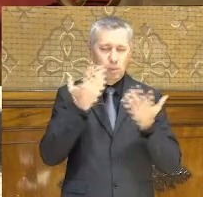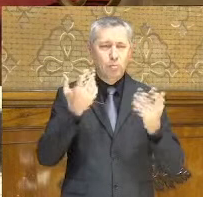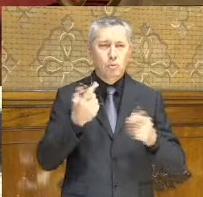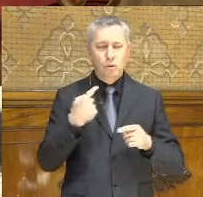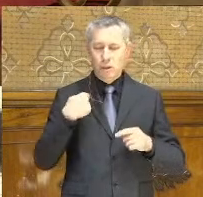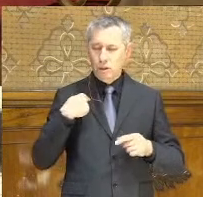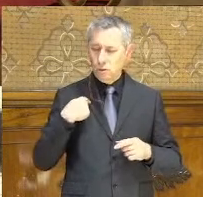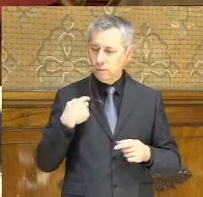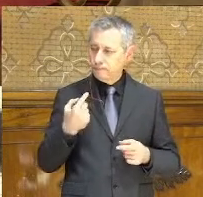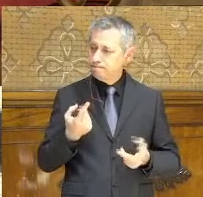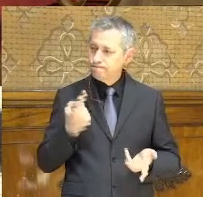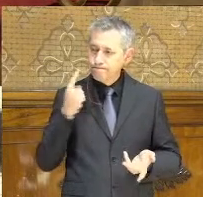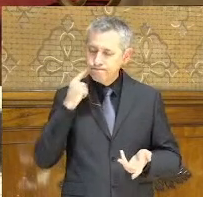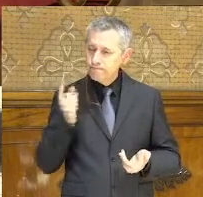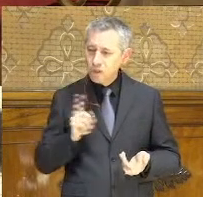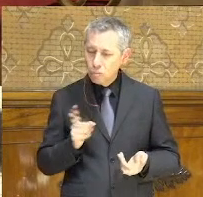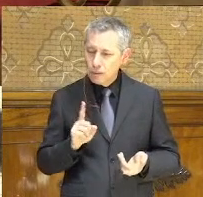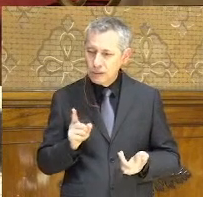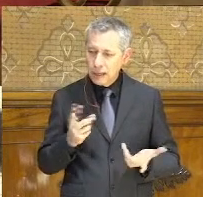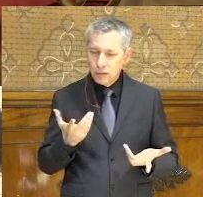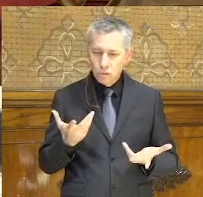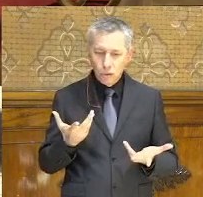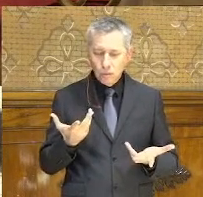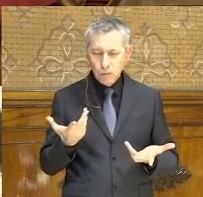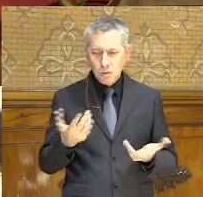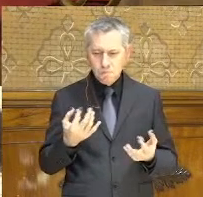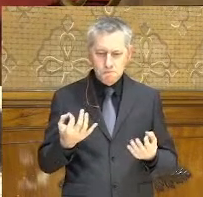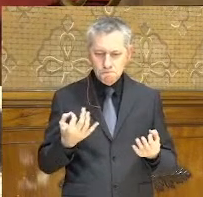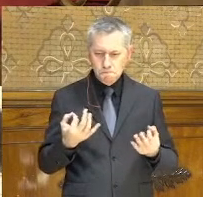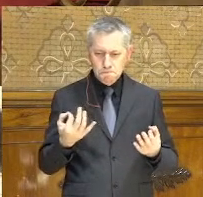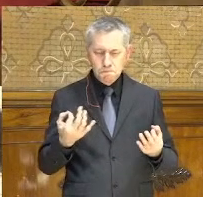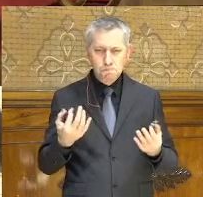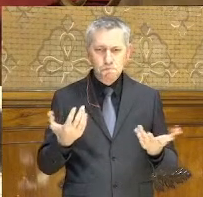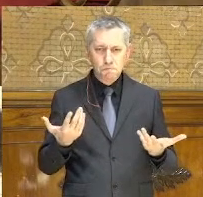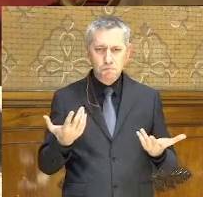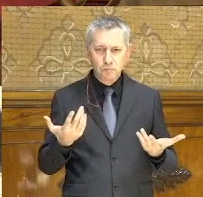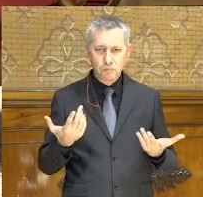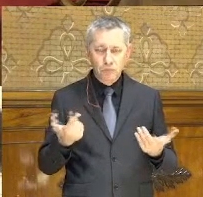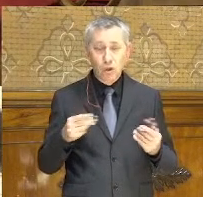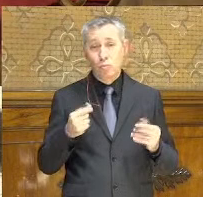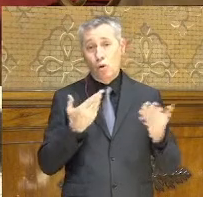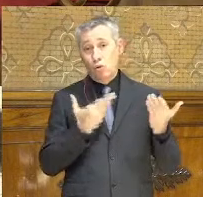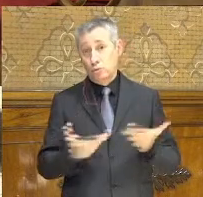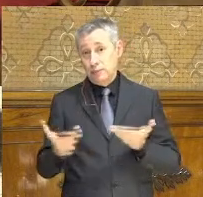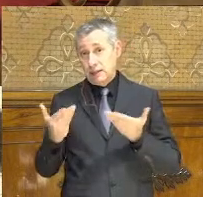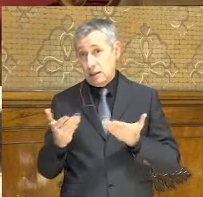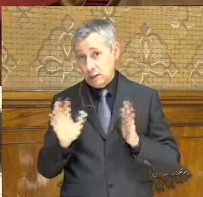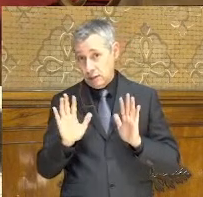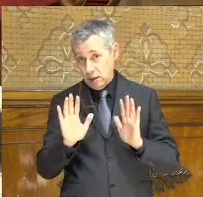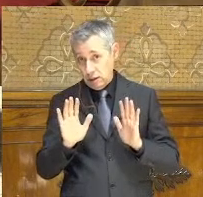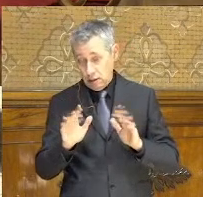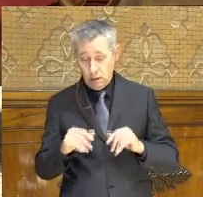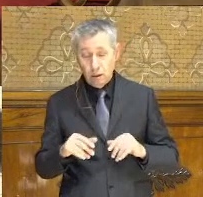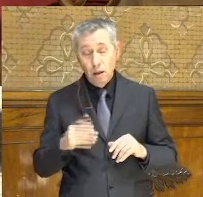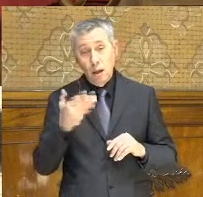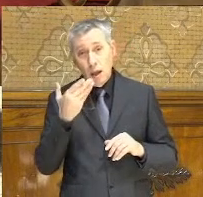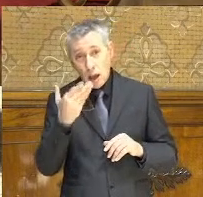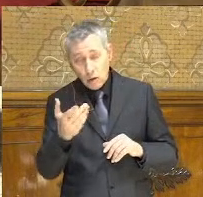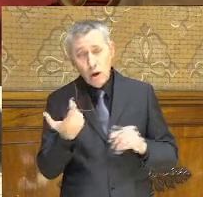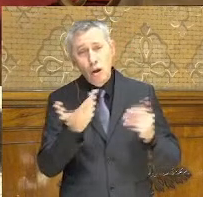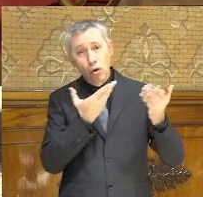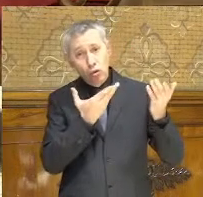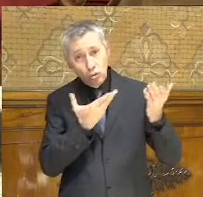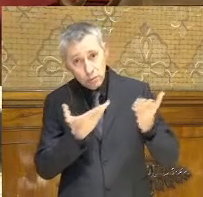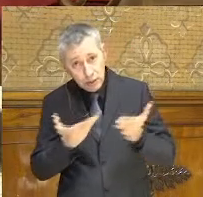if you don't feel lost at the point of hospitality, you know, then that hospitality is